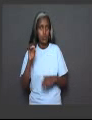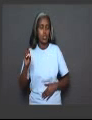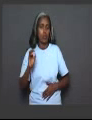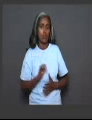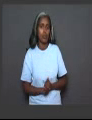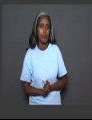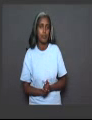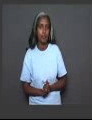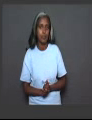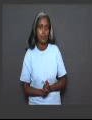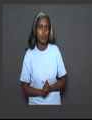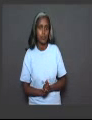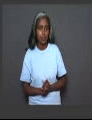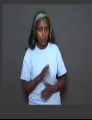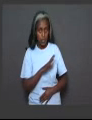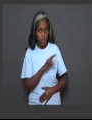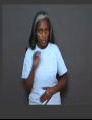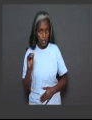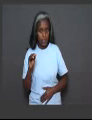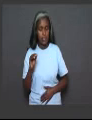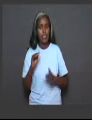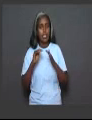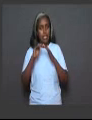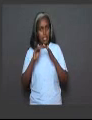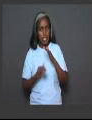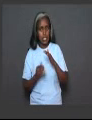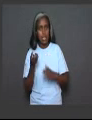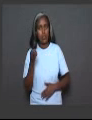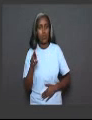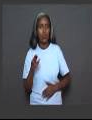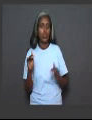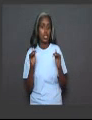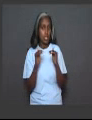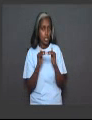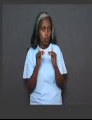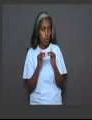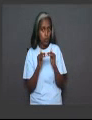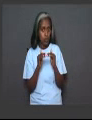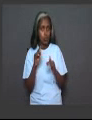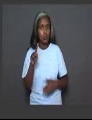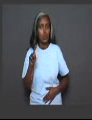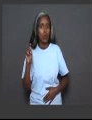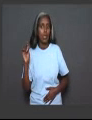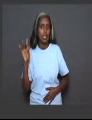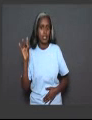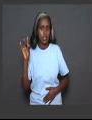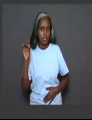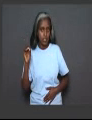0 and less than or equal to